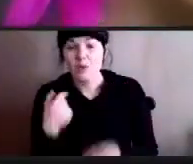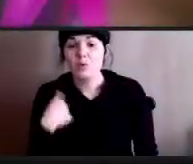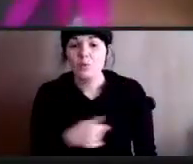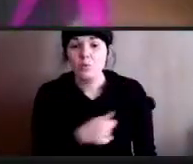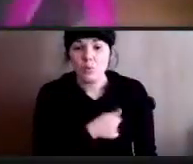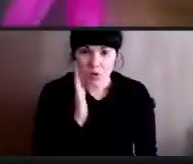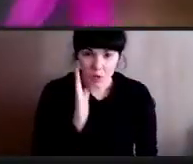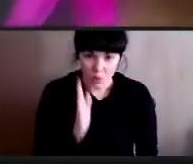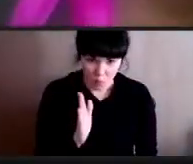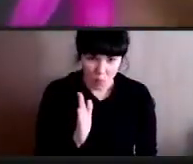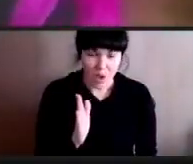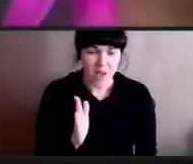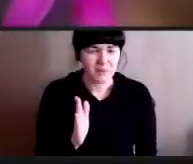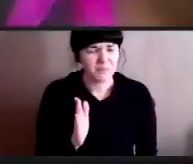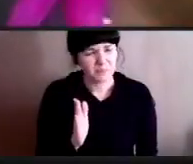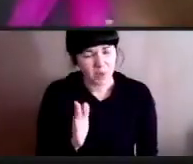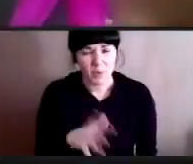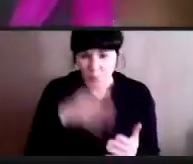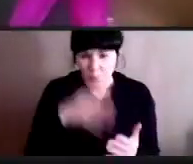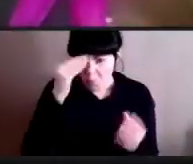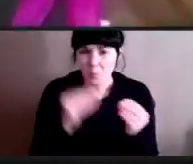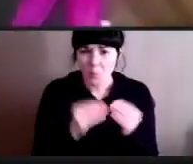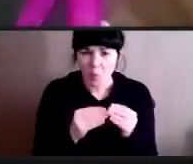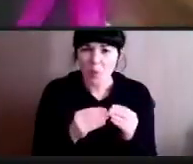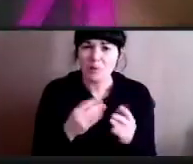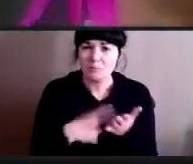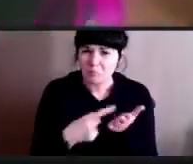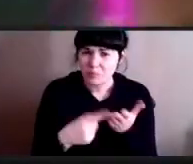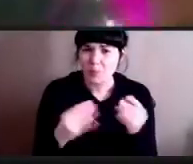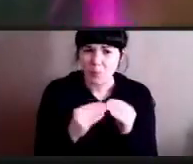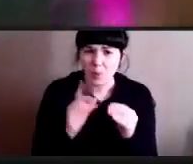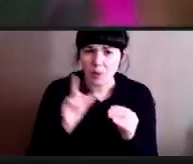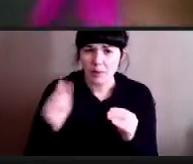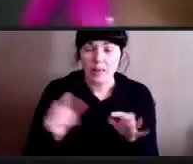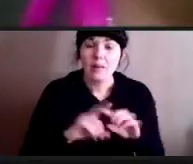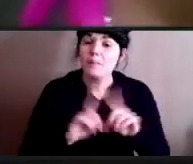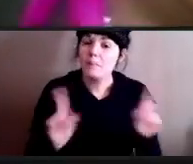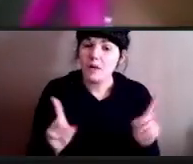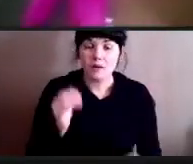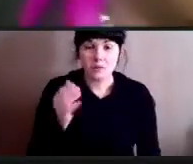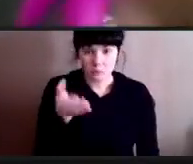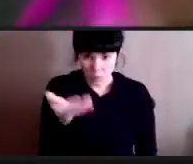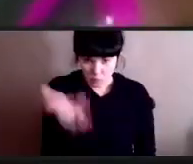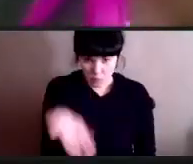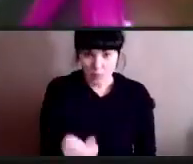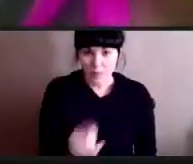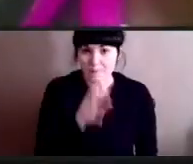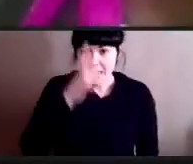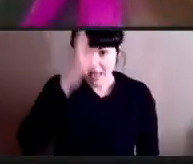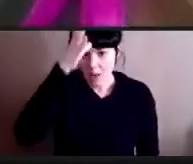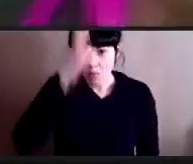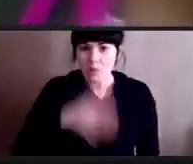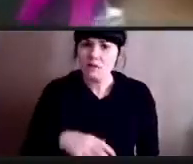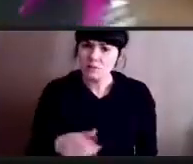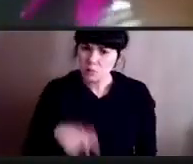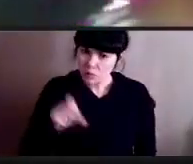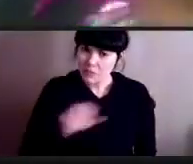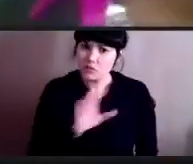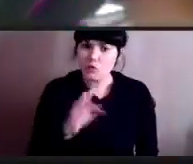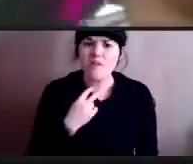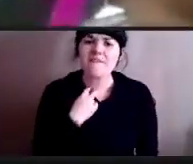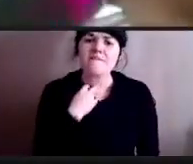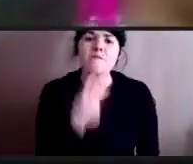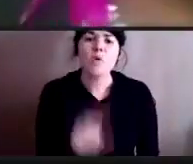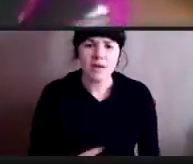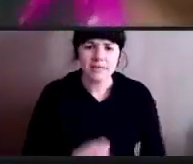say, never stop letting your voice be heard. You call these legislators, whether you're in their district or not, you can